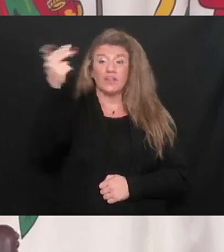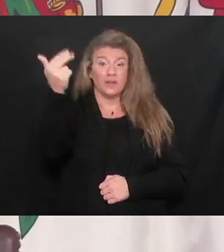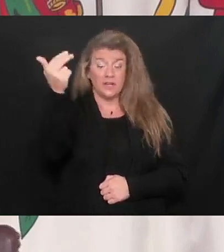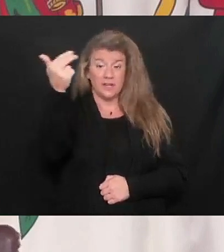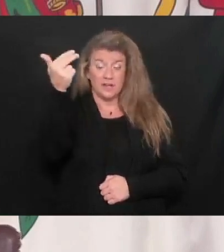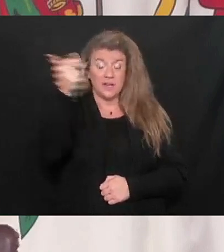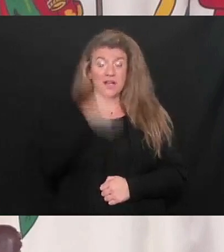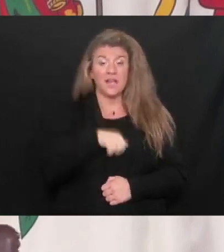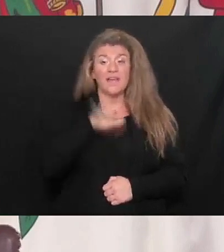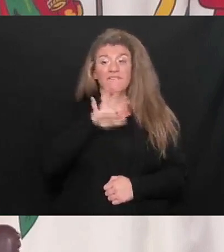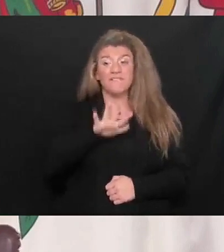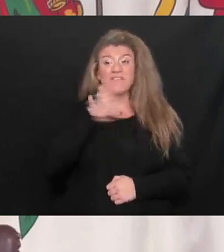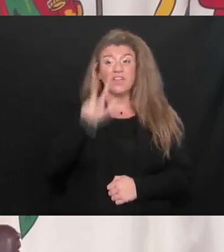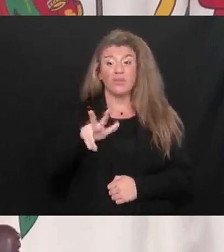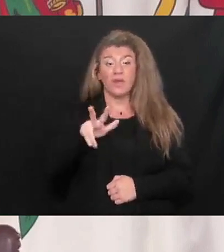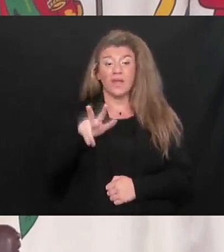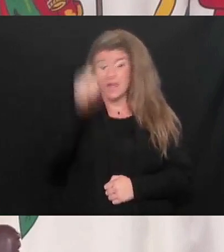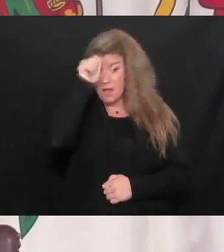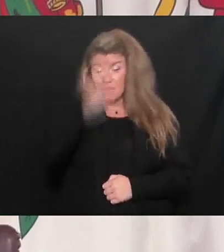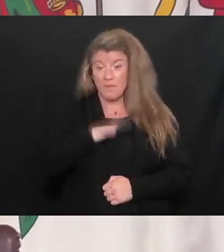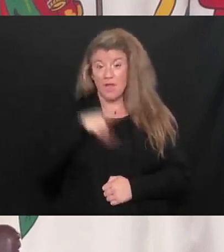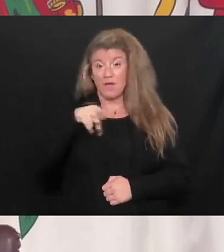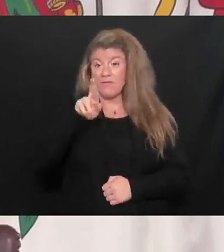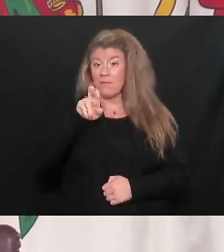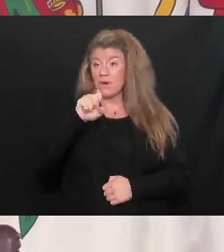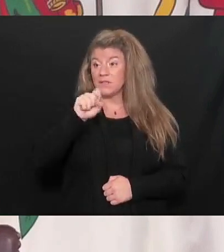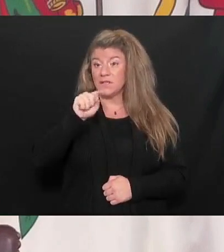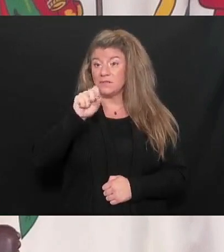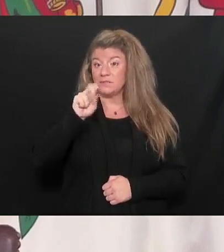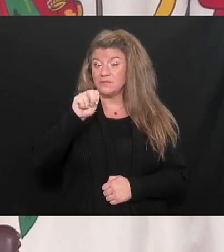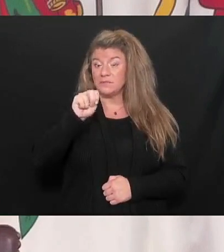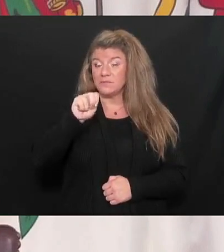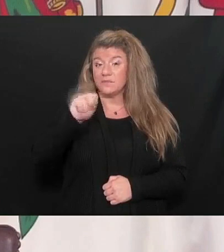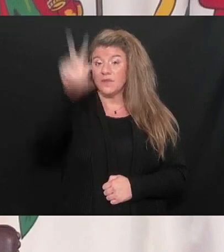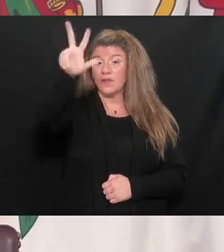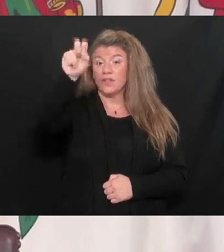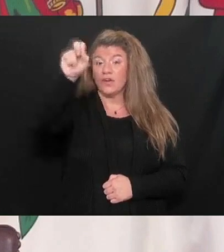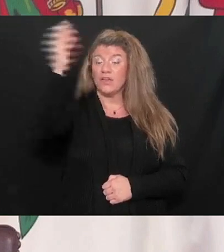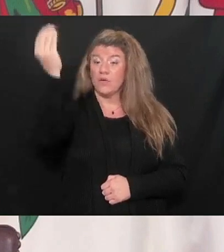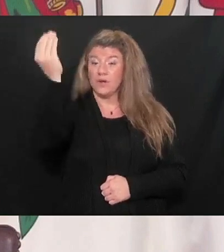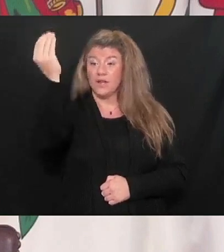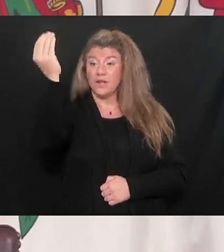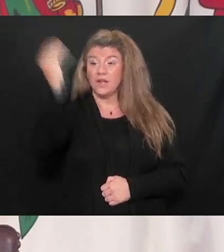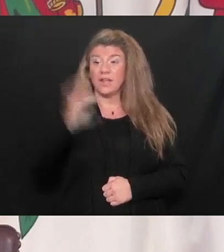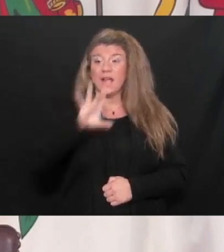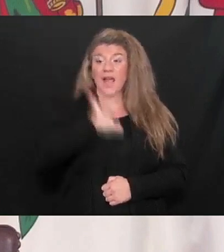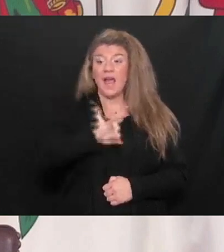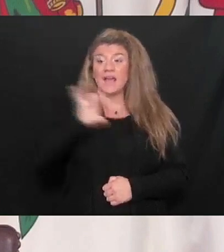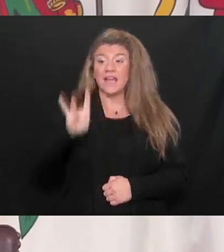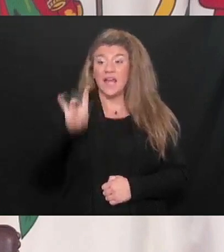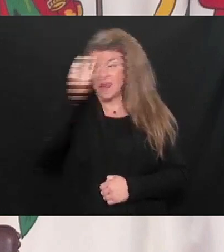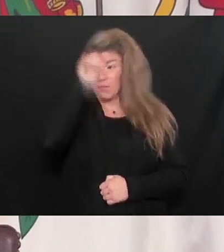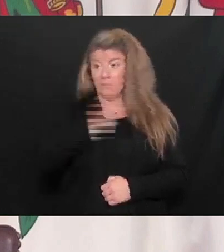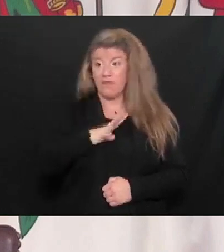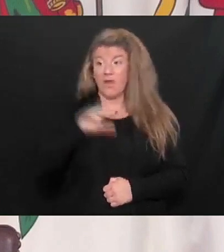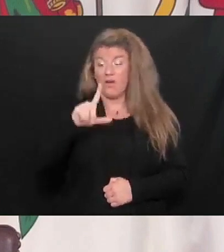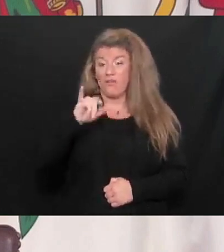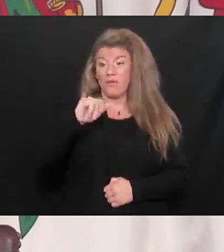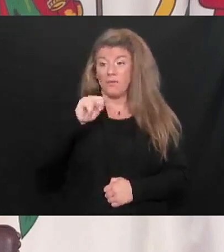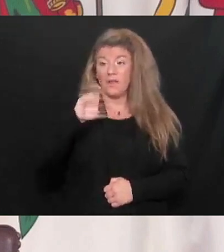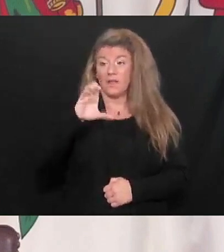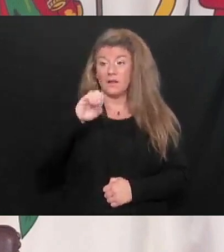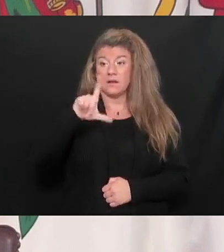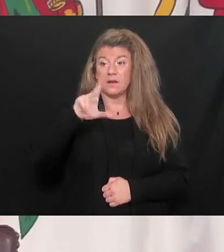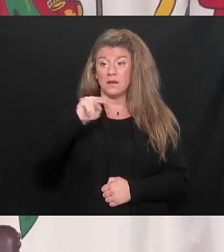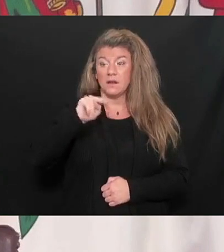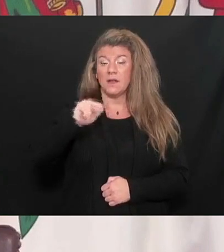3,013th death is a 53-year-old male from Preston County. The 3,014th death is an 88-year-old male from Lincoln County.